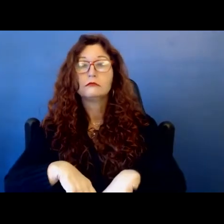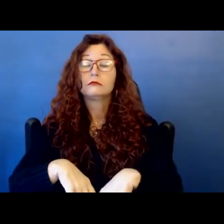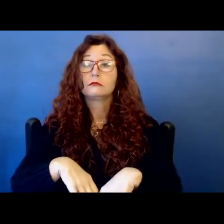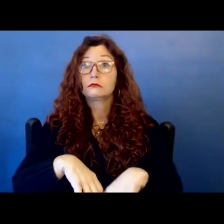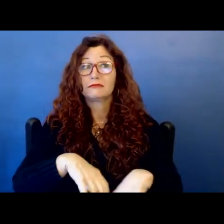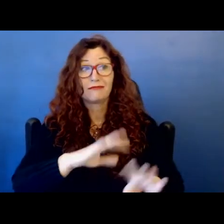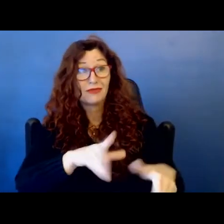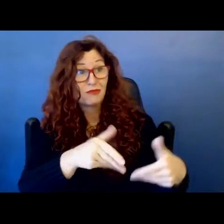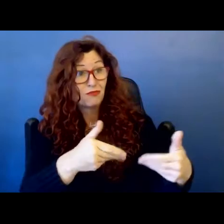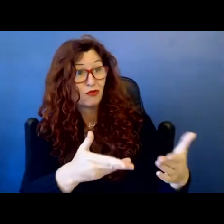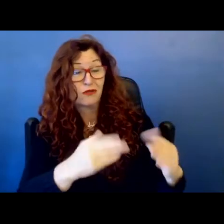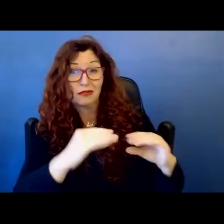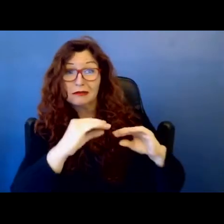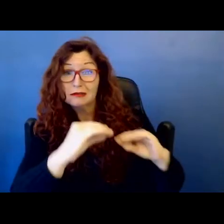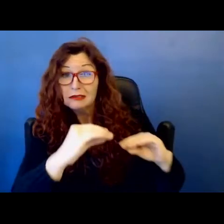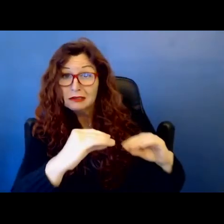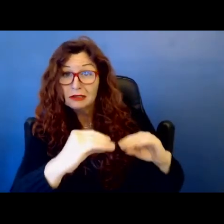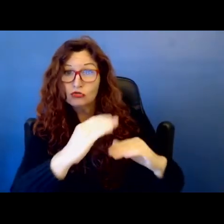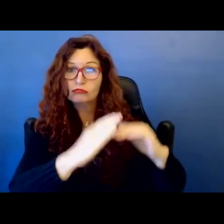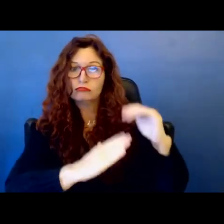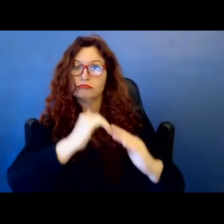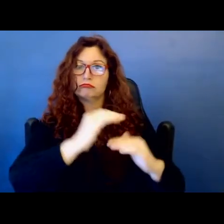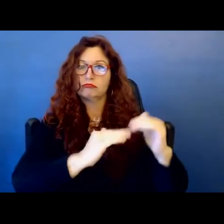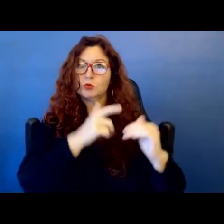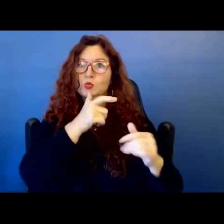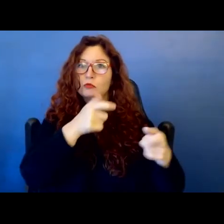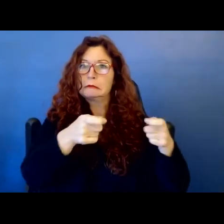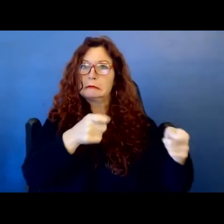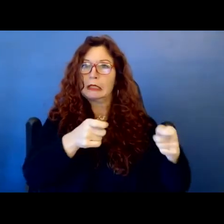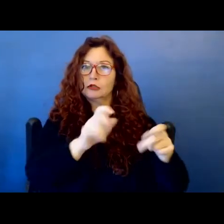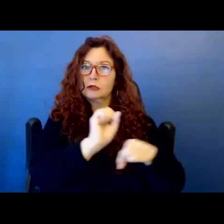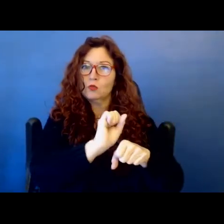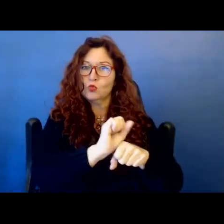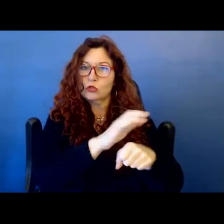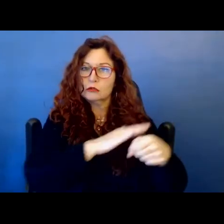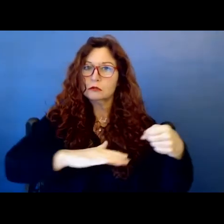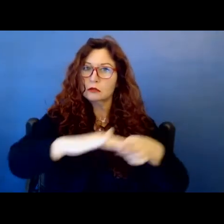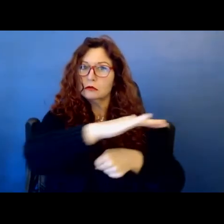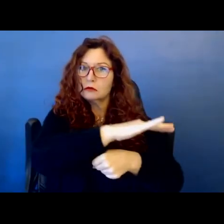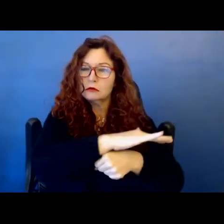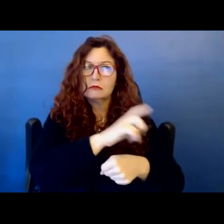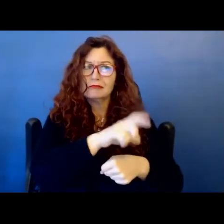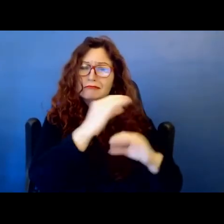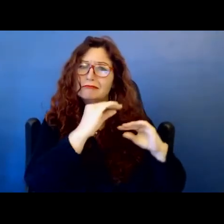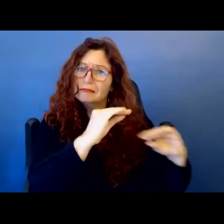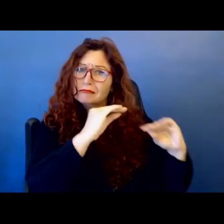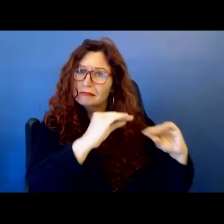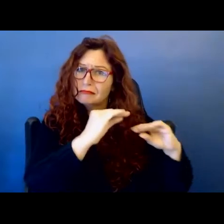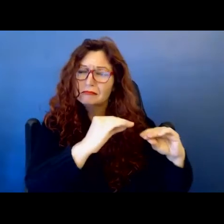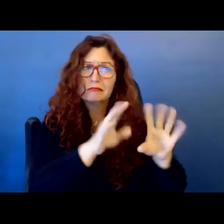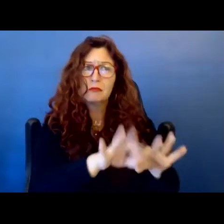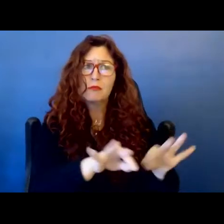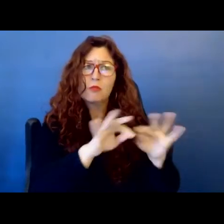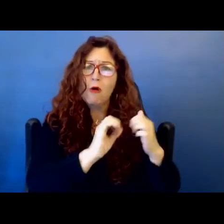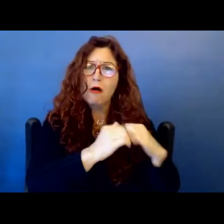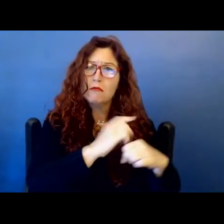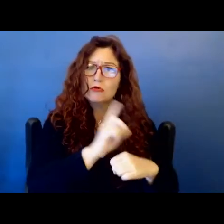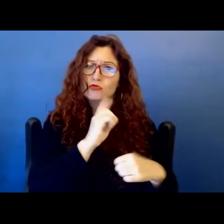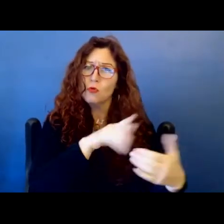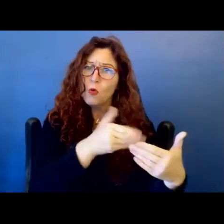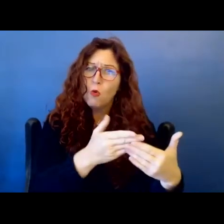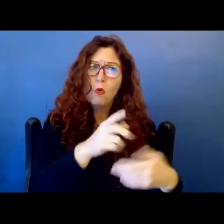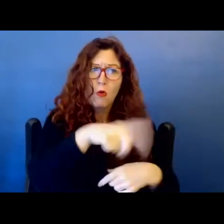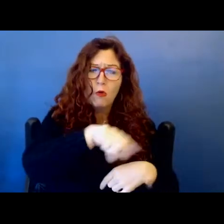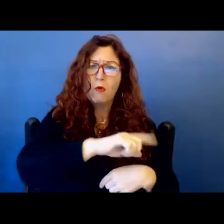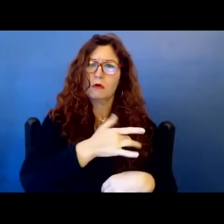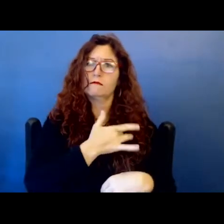support them in shifting their cultures with incumbent workers to create a more hospitable environment for their current and prospective co-workers who have